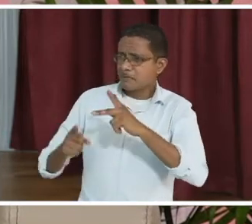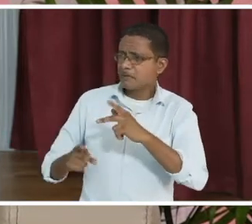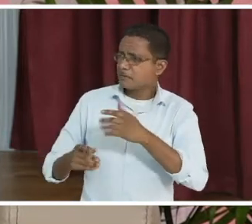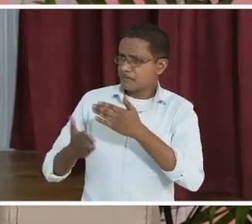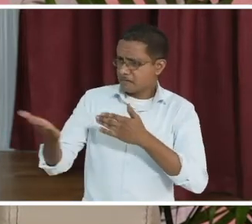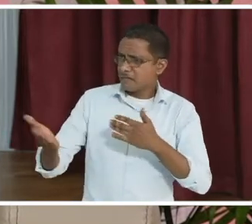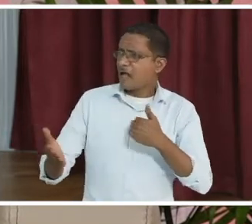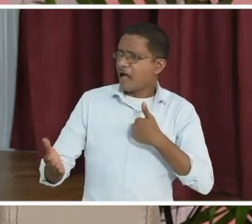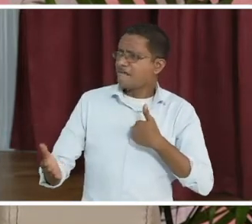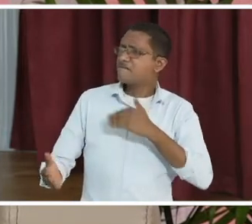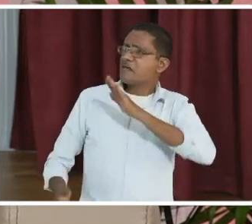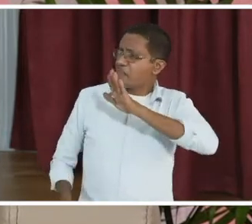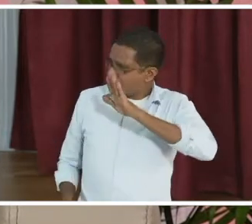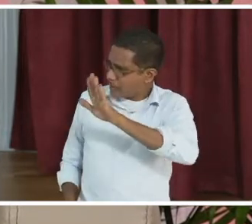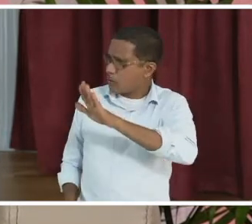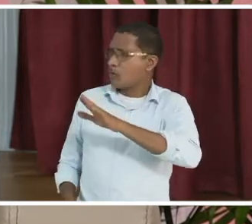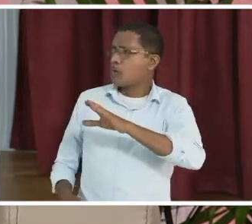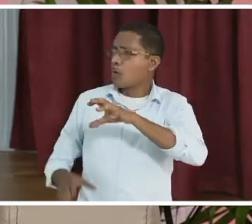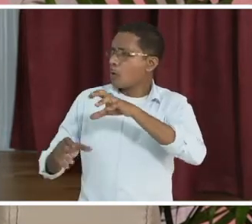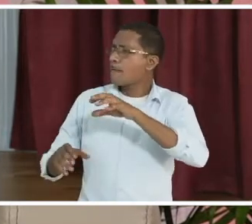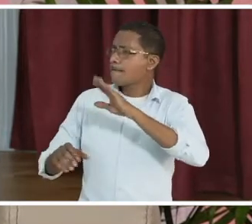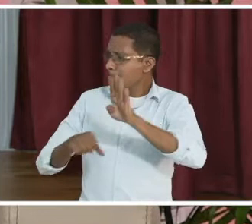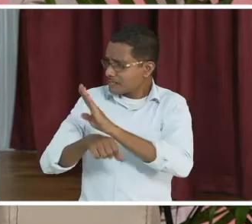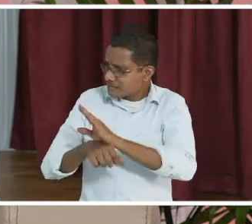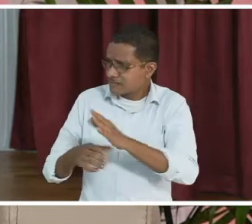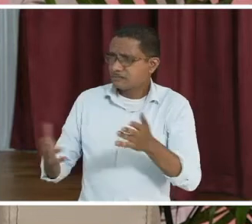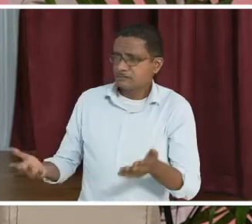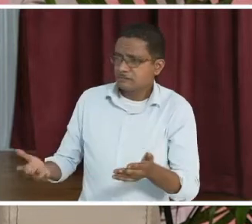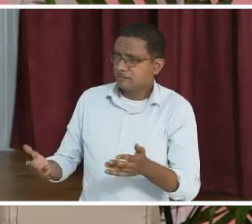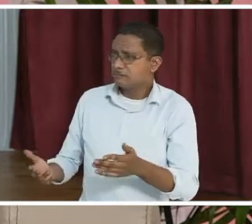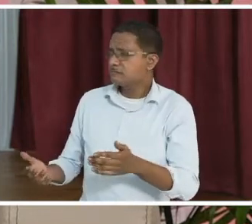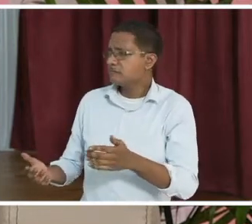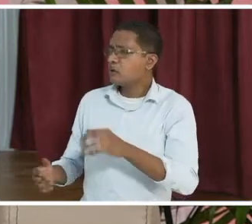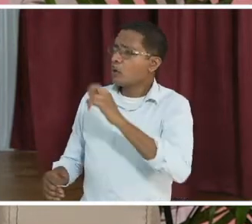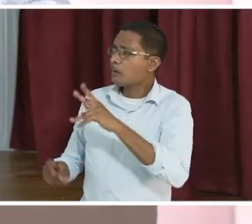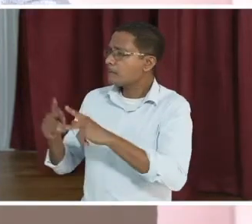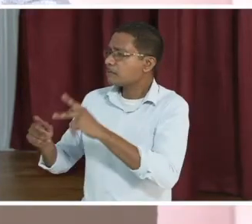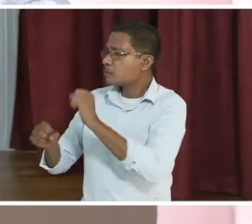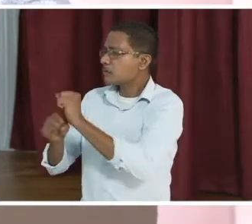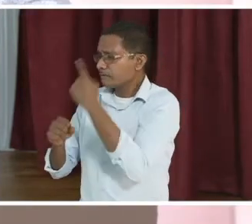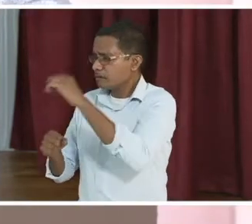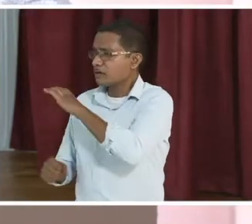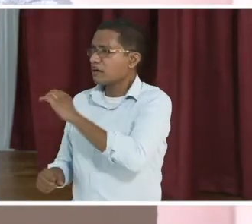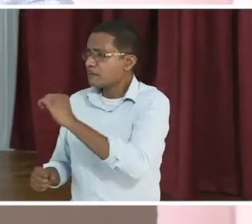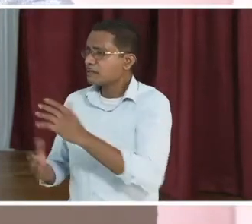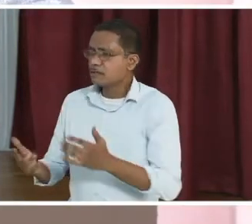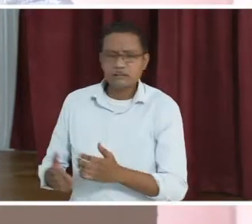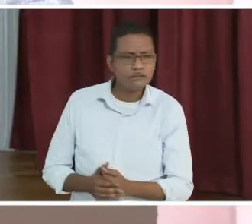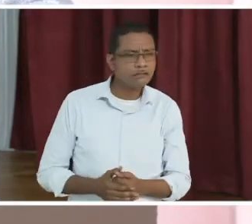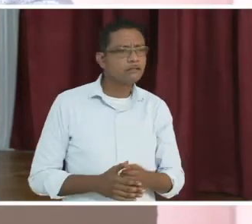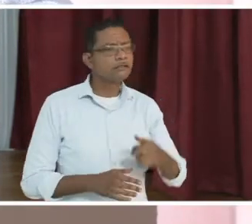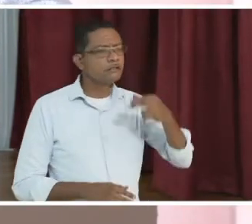are permanently employed or contractually employed. How do you treat those? So at the HGC, while we're assessing a customer who I